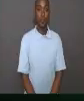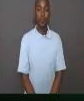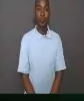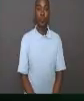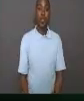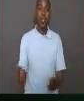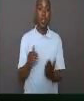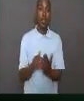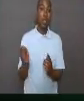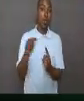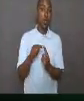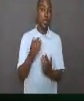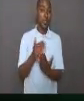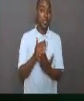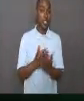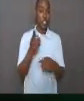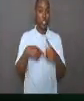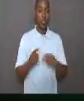Let's get back to our lesson.